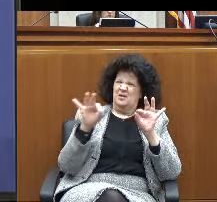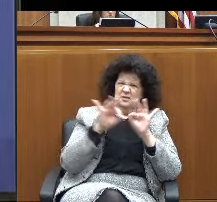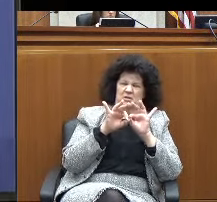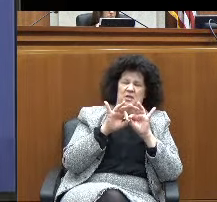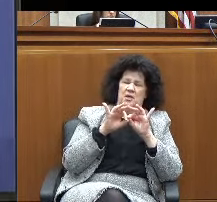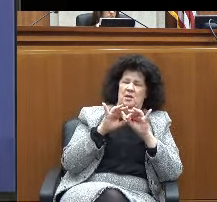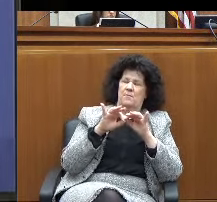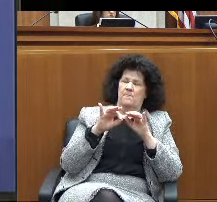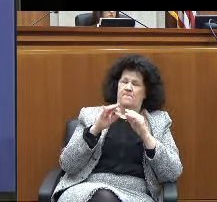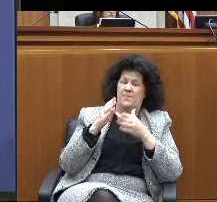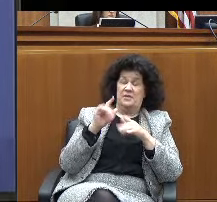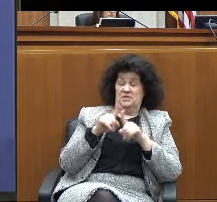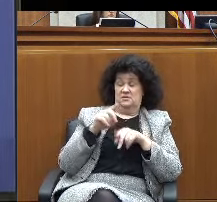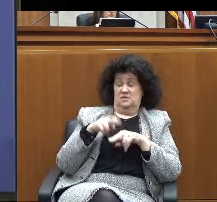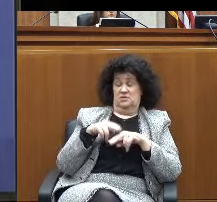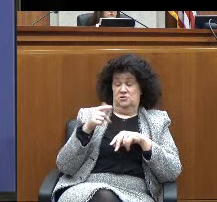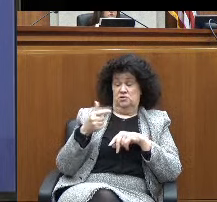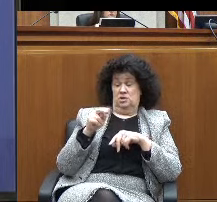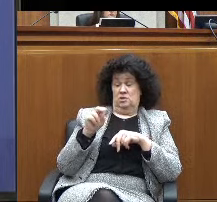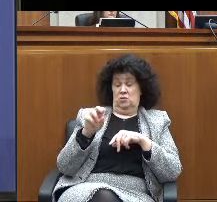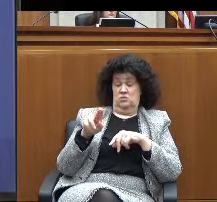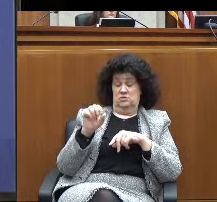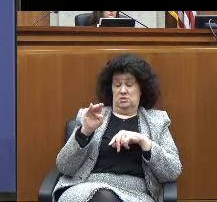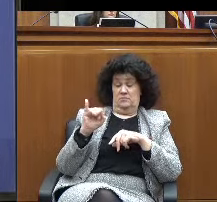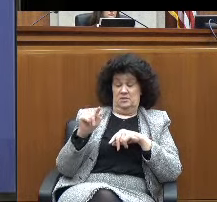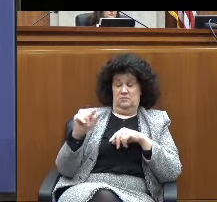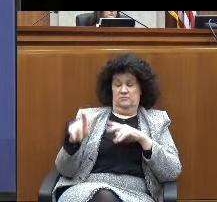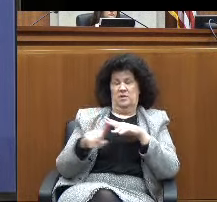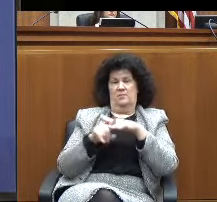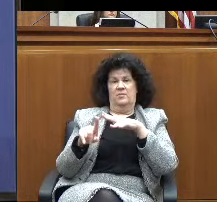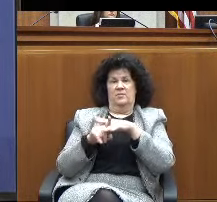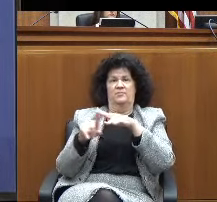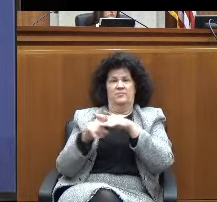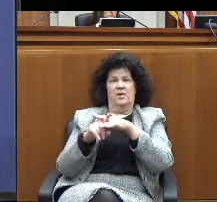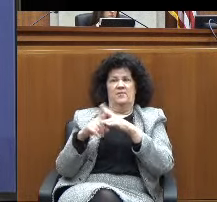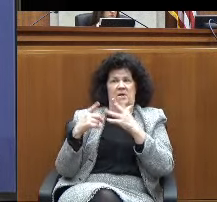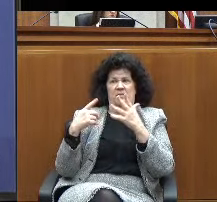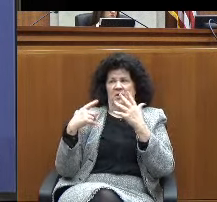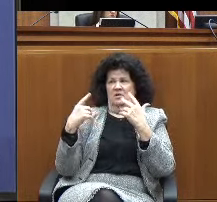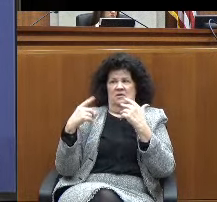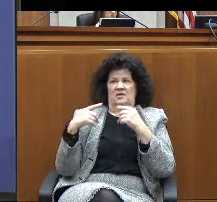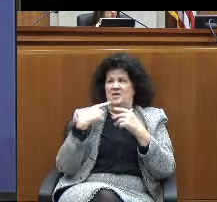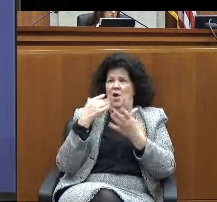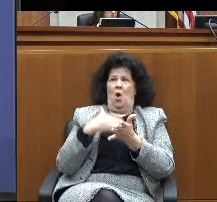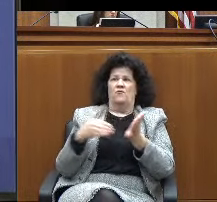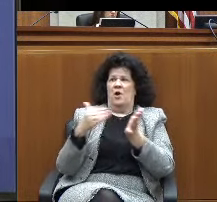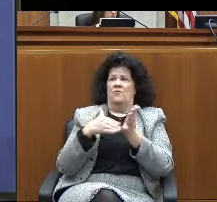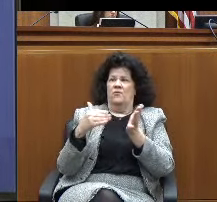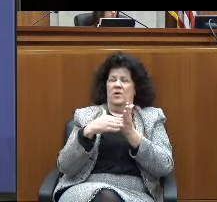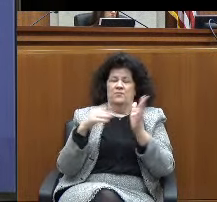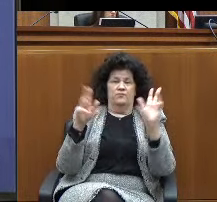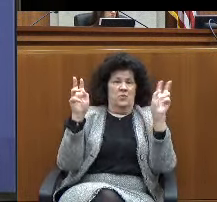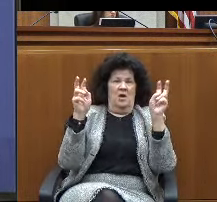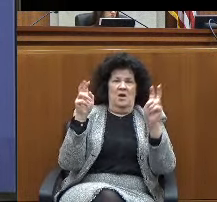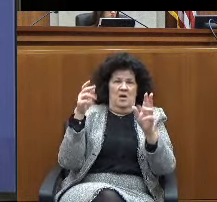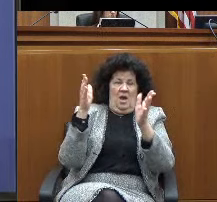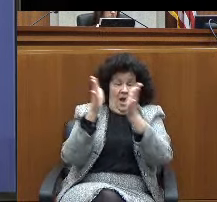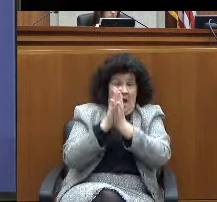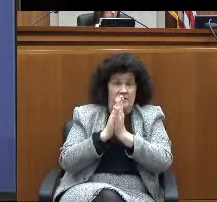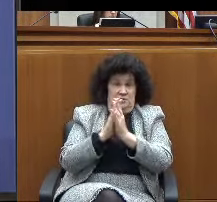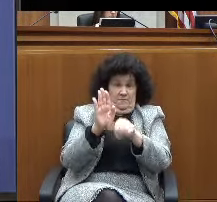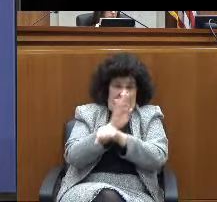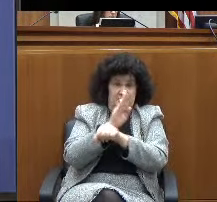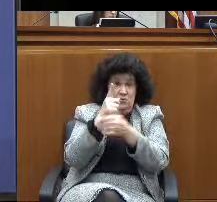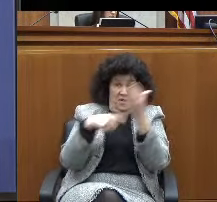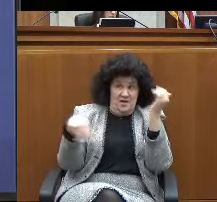in GNOU's summit, the thing that kept coming up was just ask businesses what they want. Ask businesses what they want, and